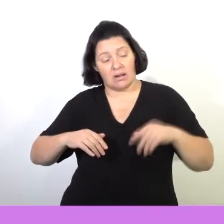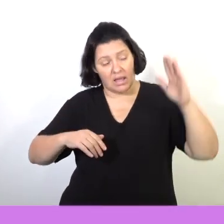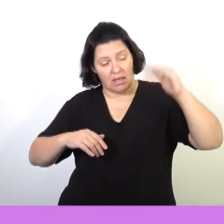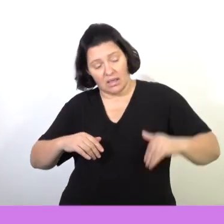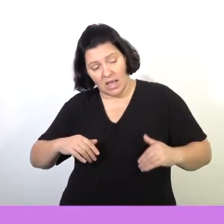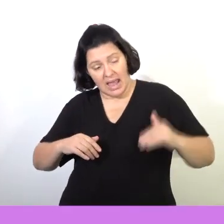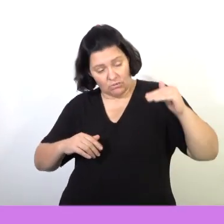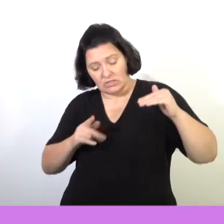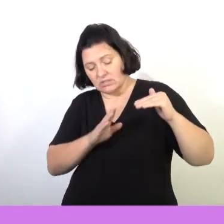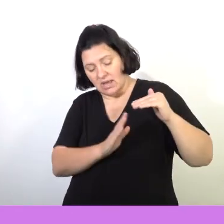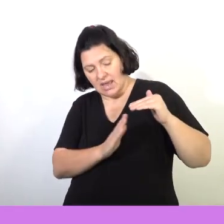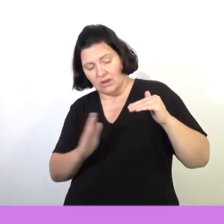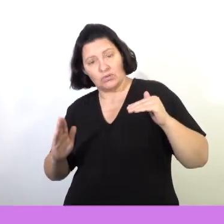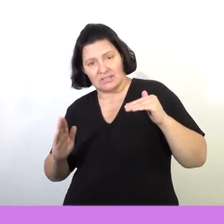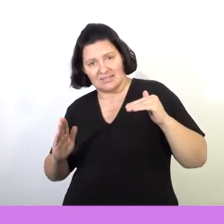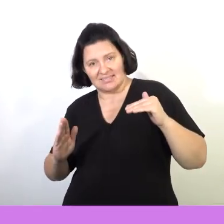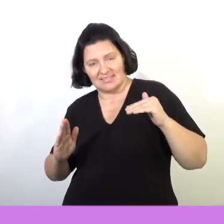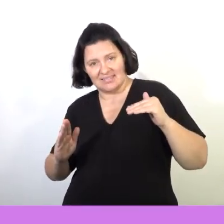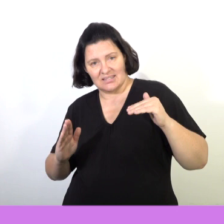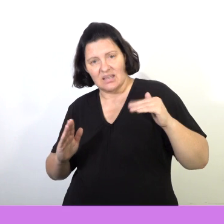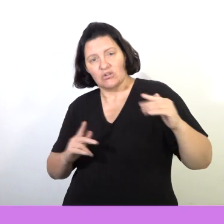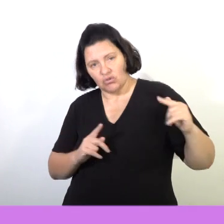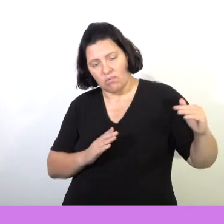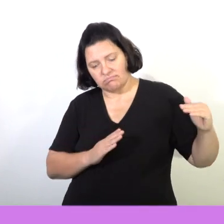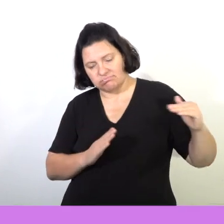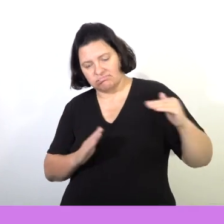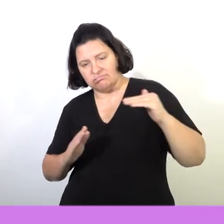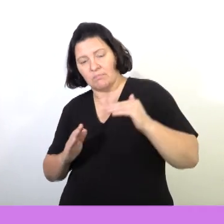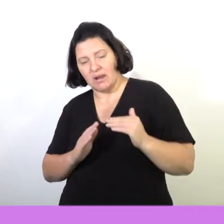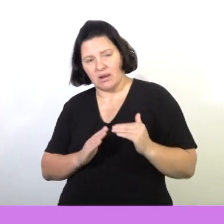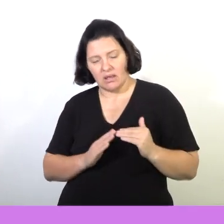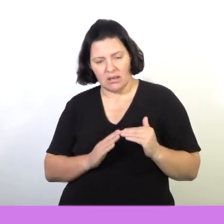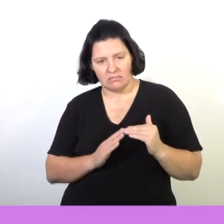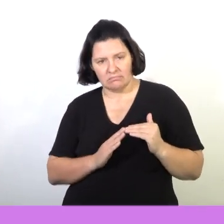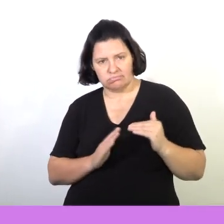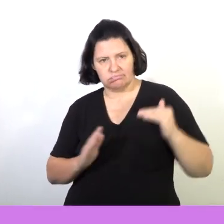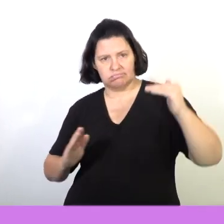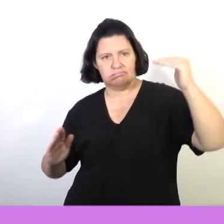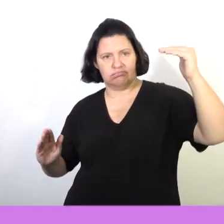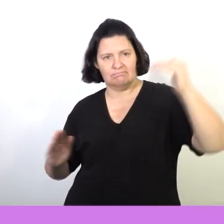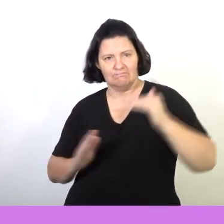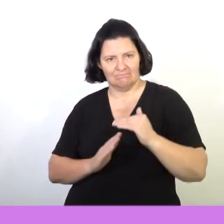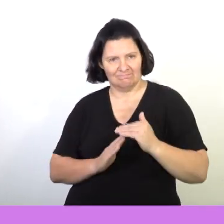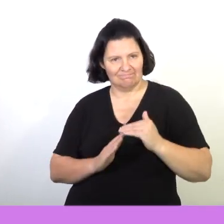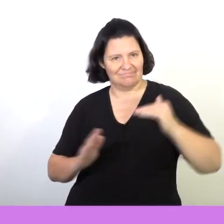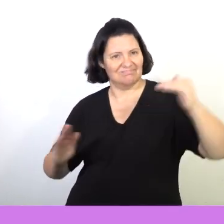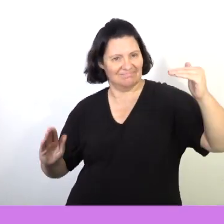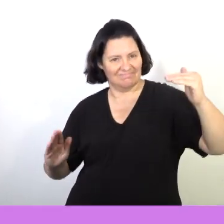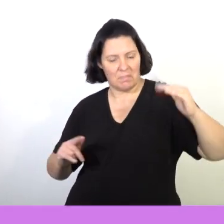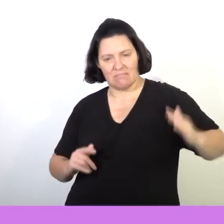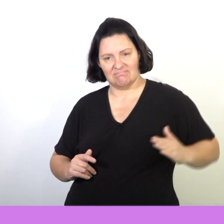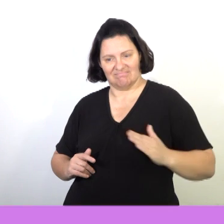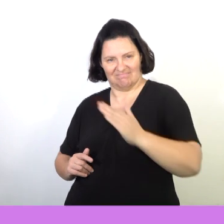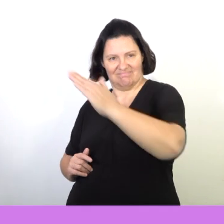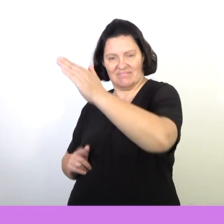values of the x-axis increases. So there is that linear relationship that is represented by this